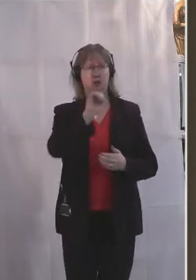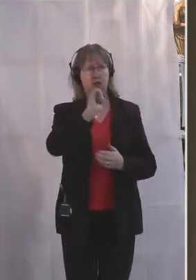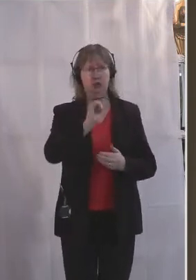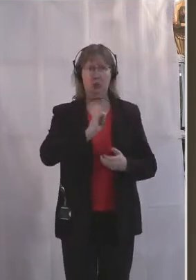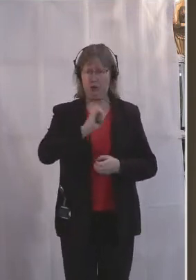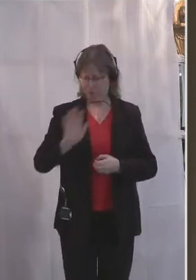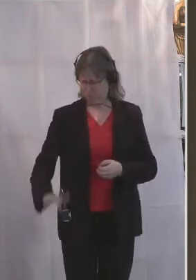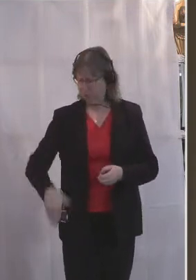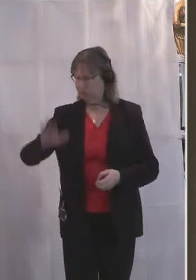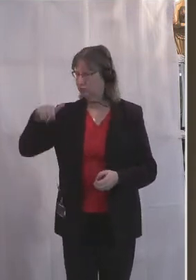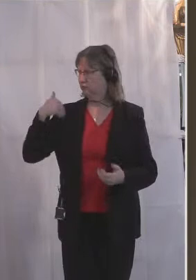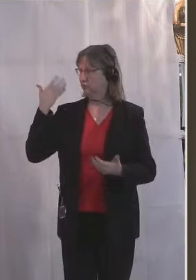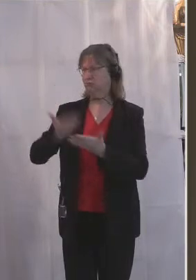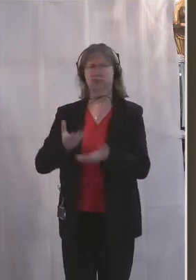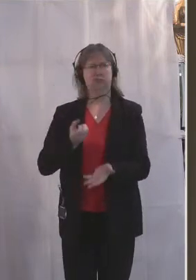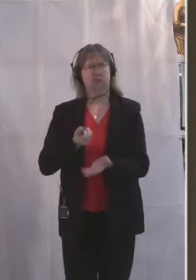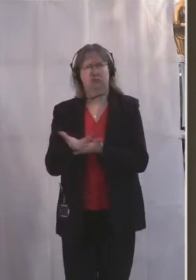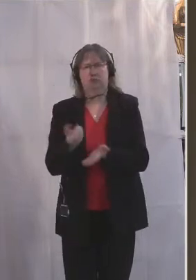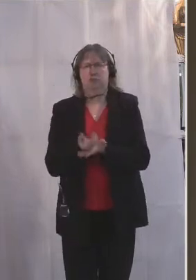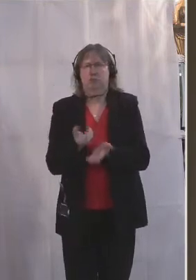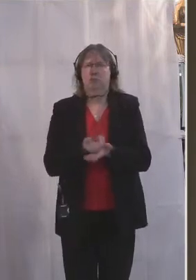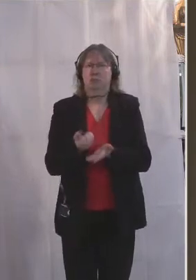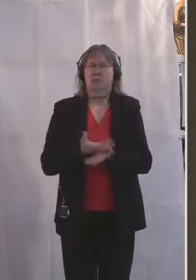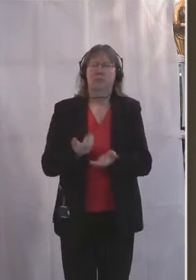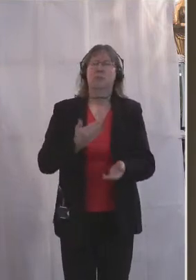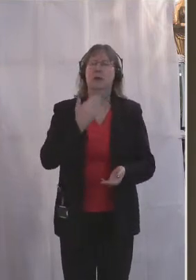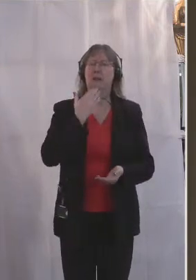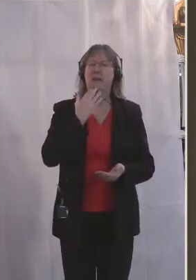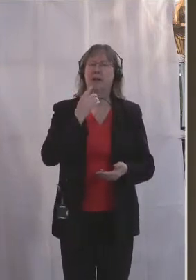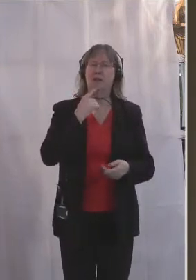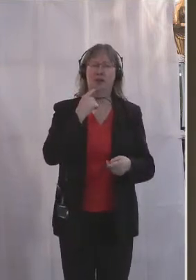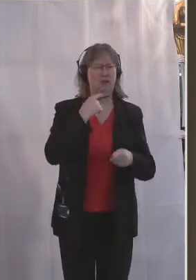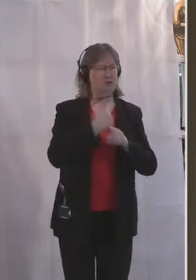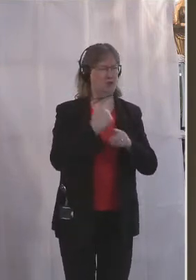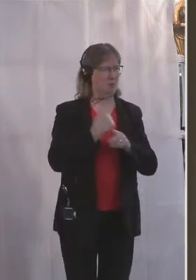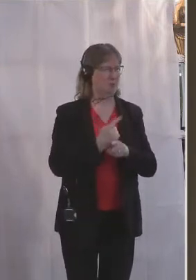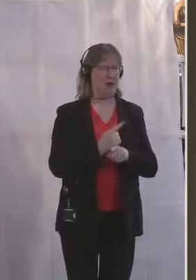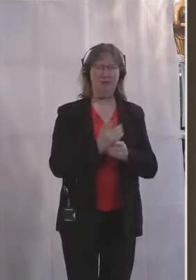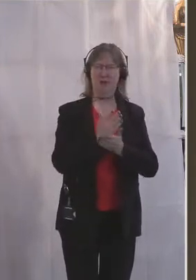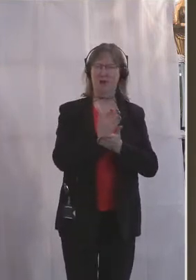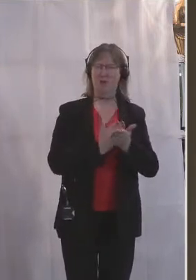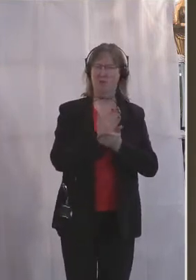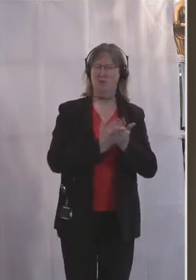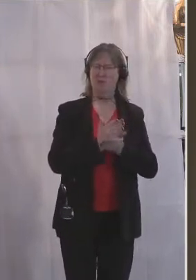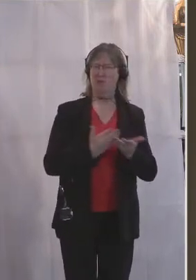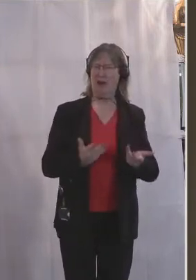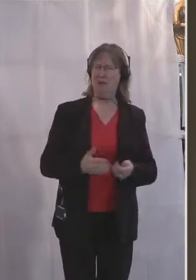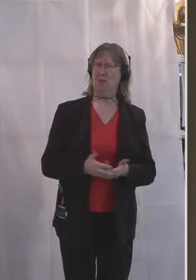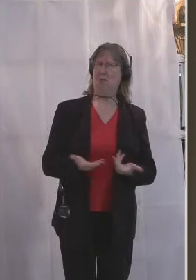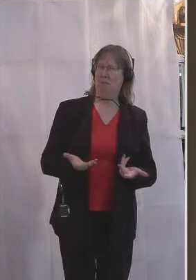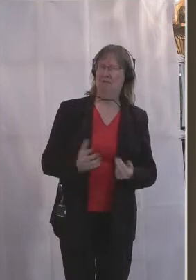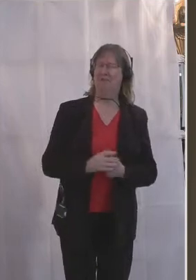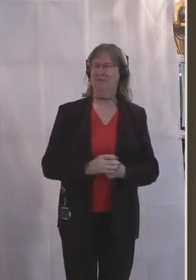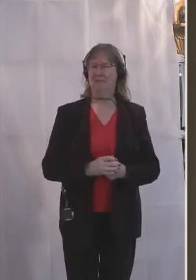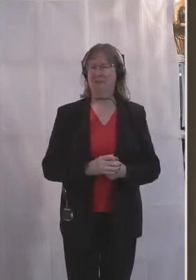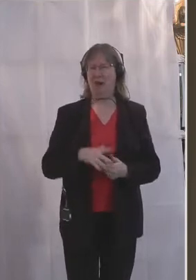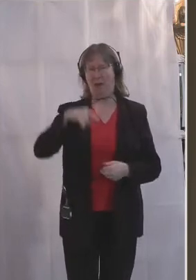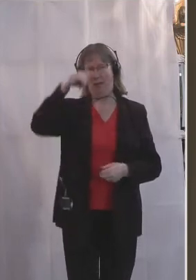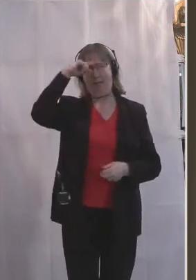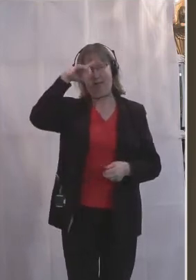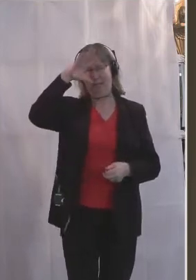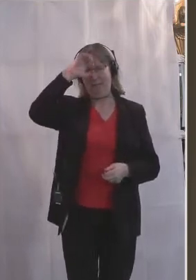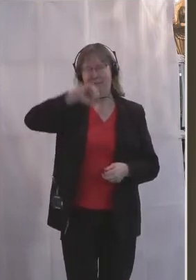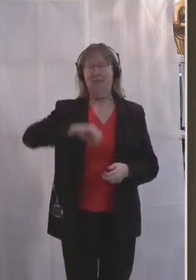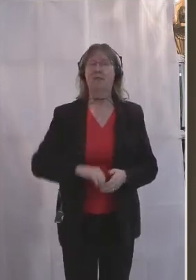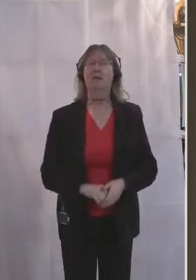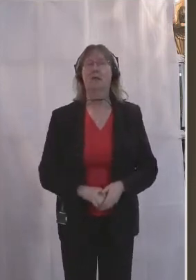background. And thank you for telling us about bread rolls as well. We'll take that away. So brilliant. Thank you very much. Now,